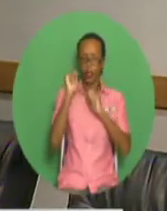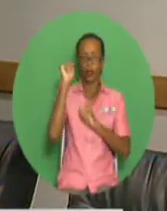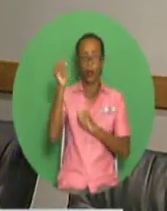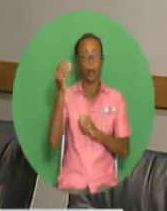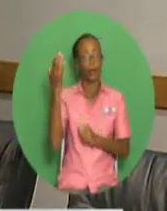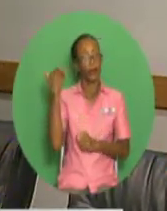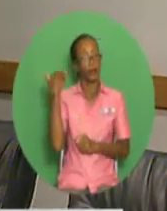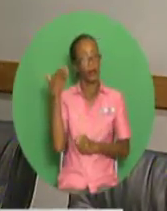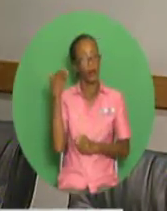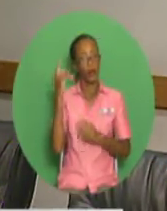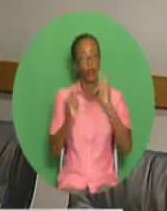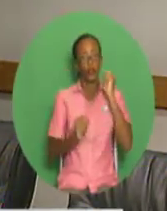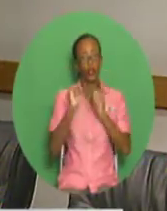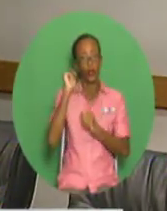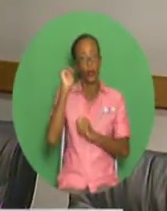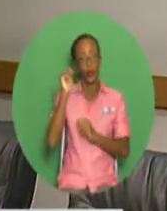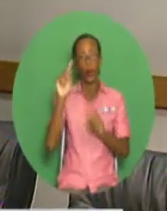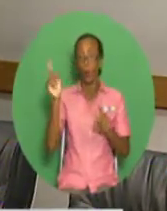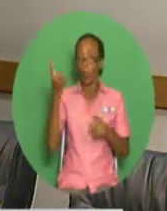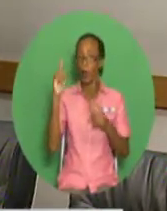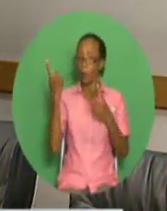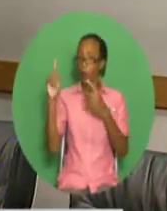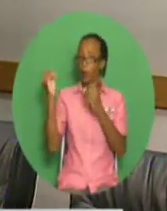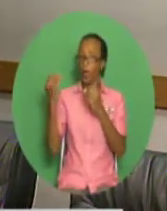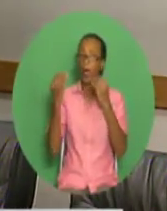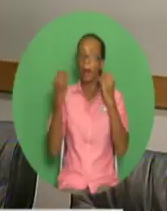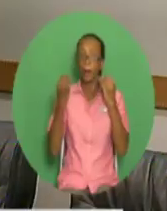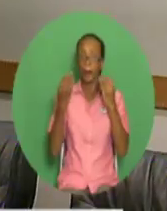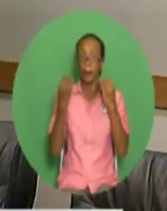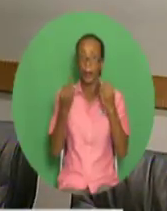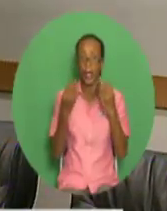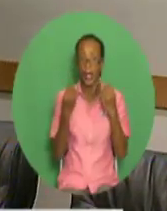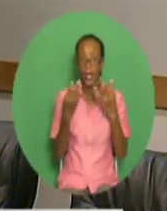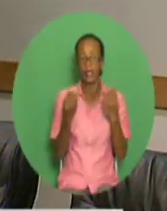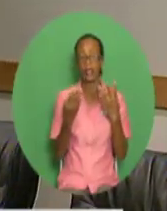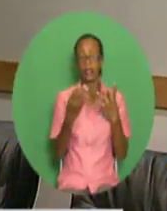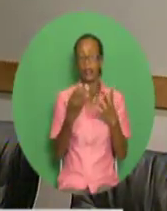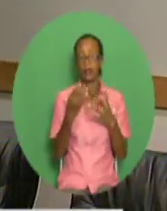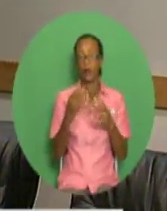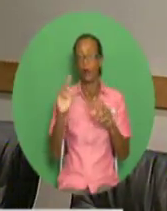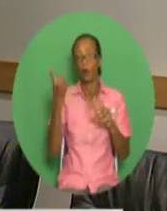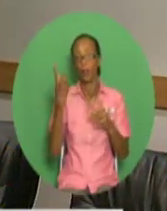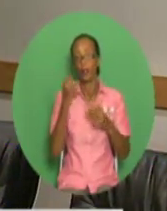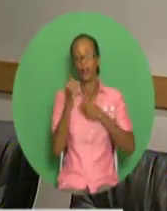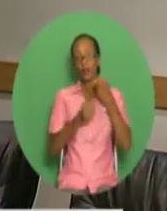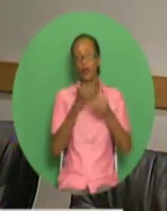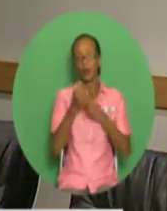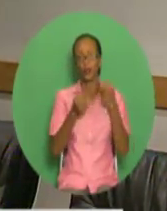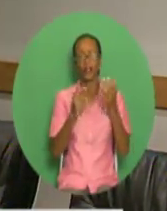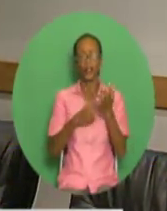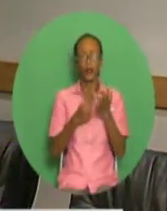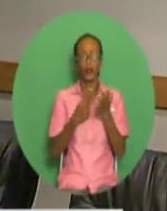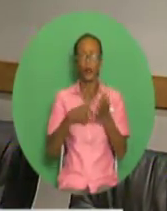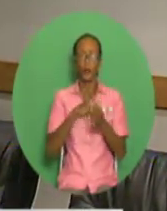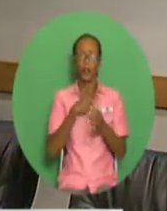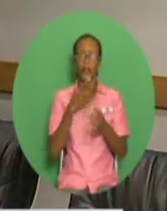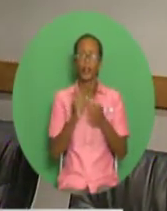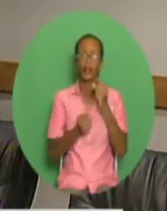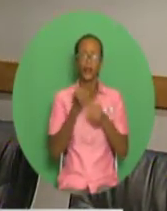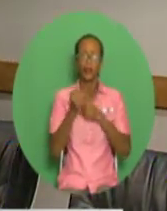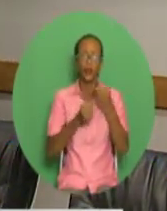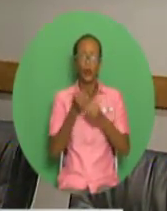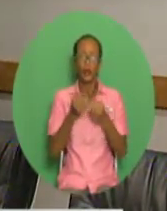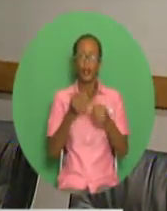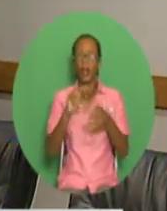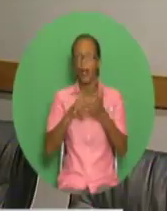Never before has Trinidad and Tobago won so many events in the non-traditional sports. We tend to calibrate success in sport, making